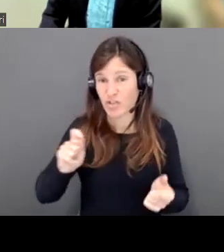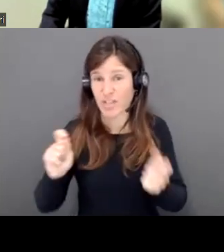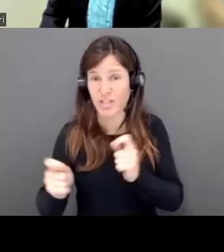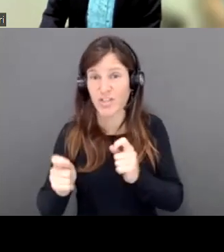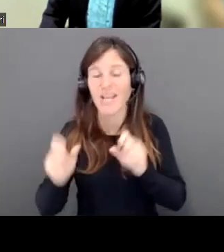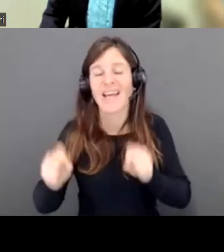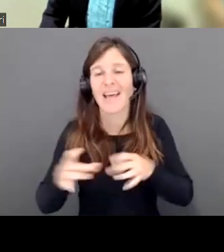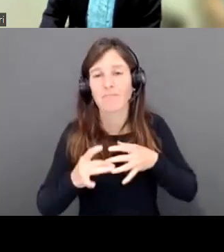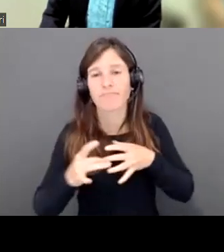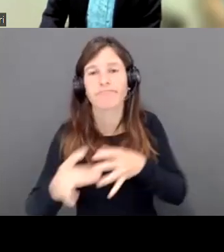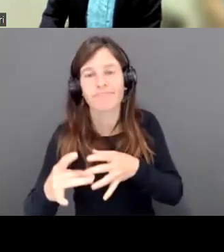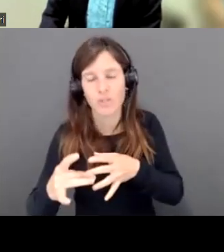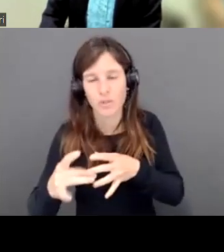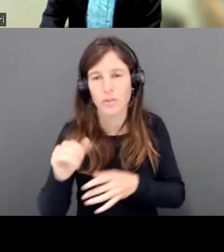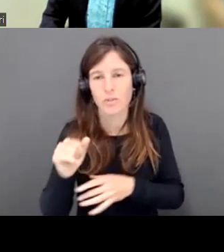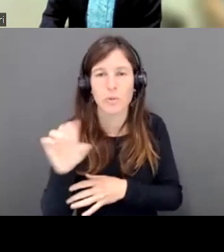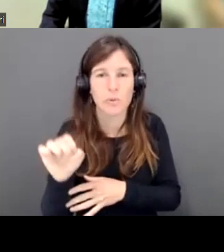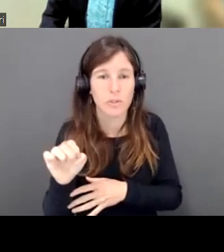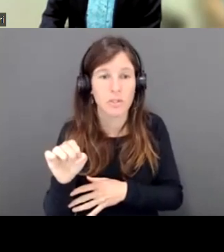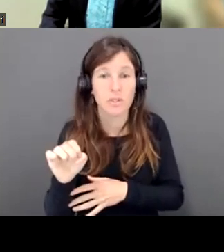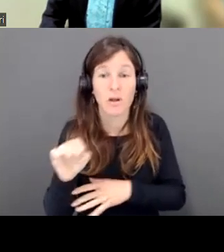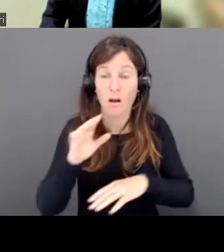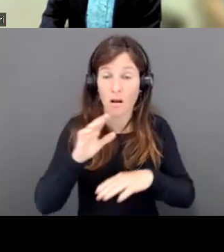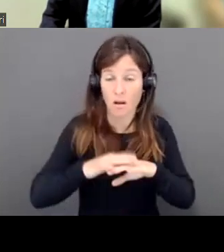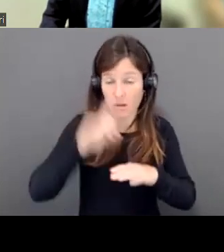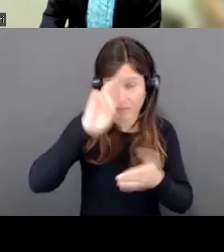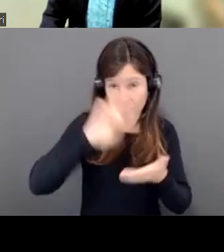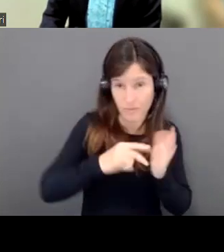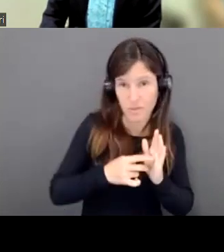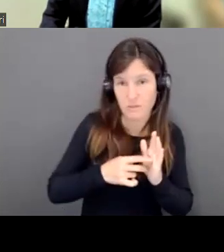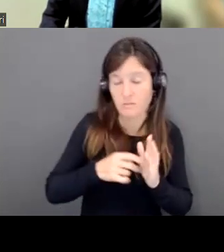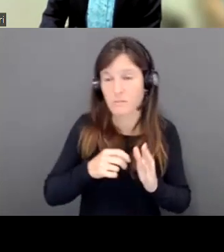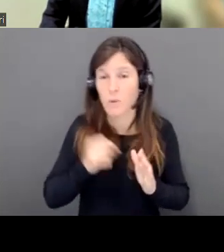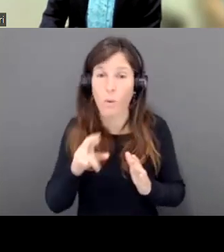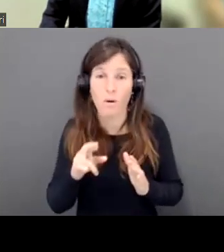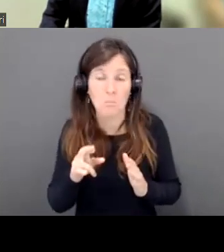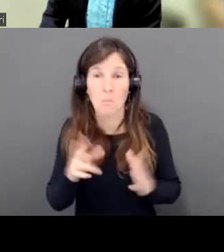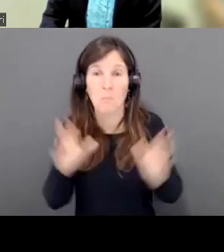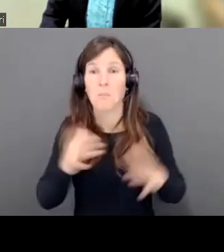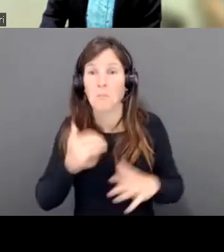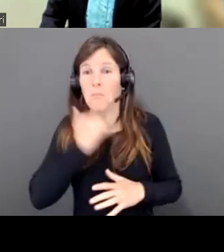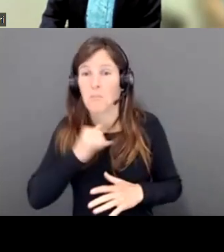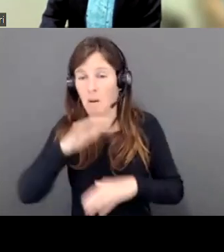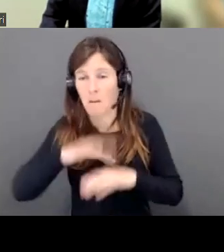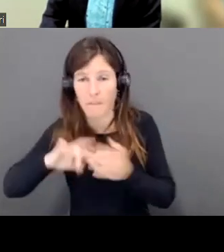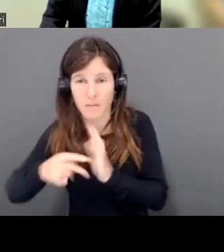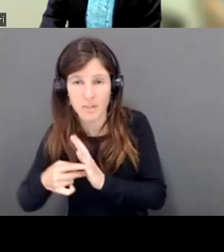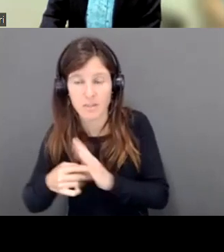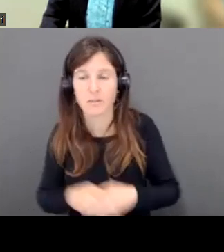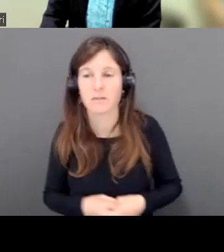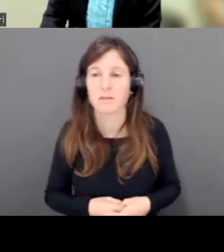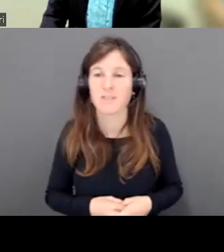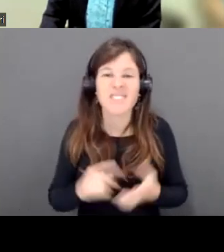own experiences within maybe our own families, changing health and medical care can